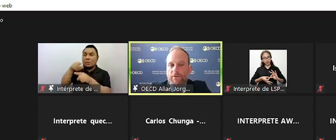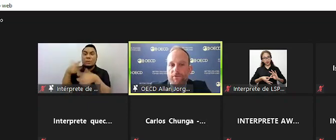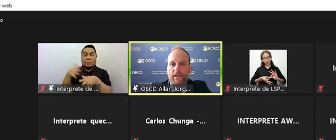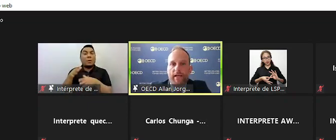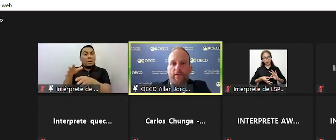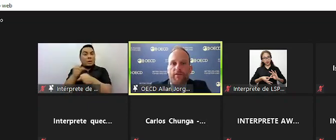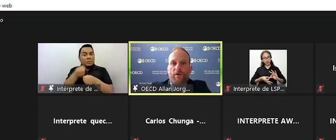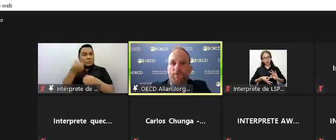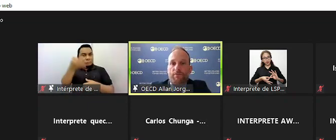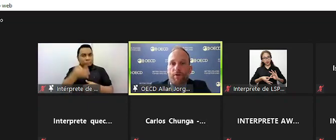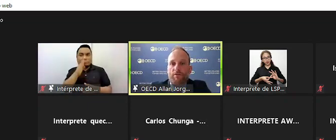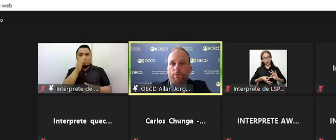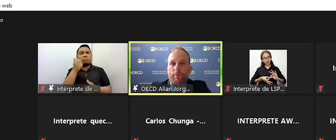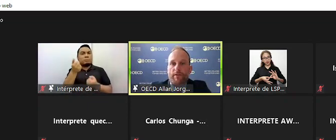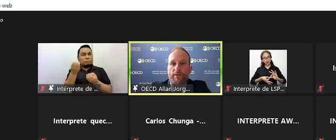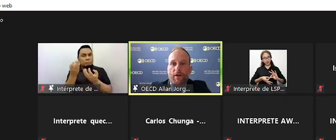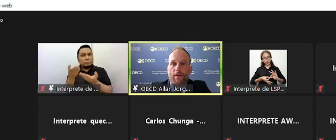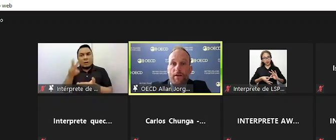is